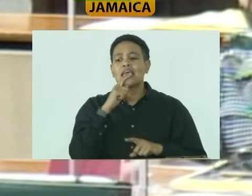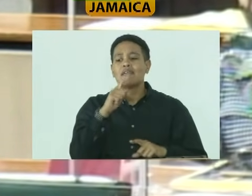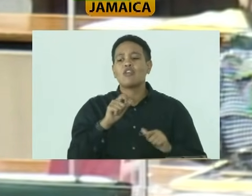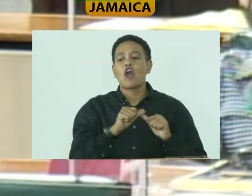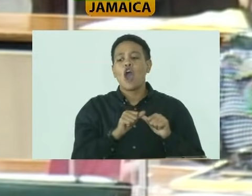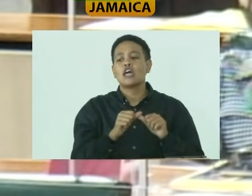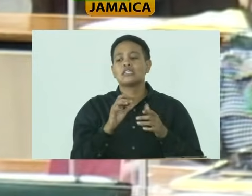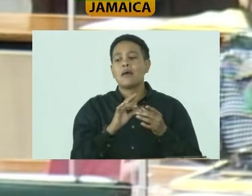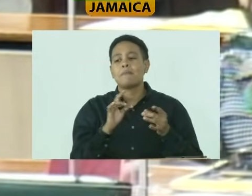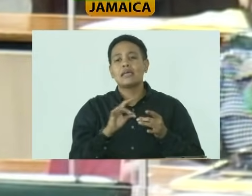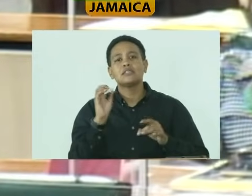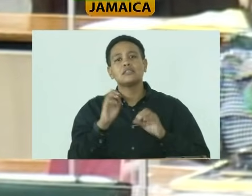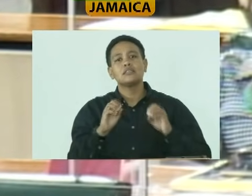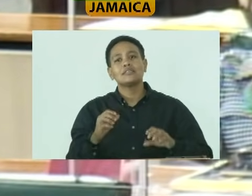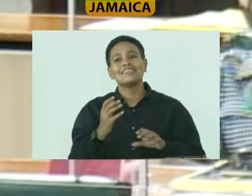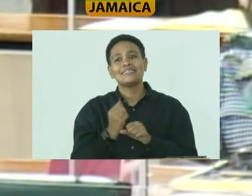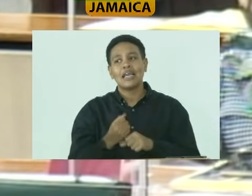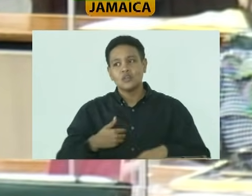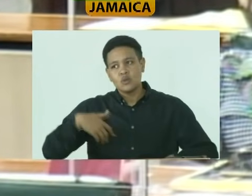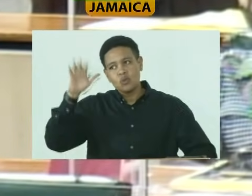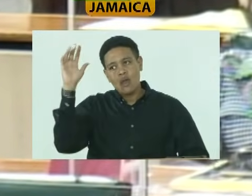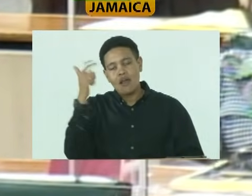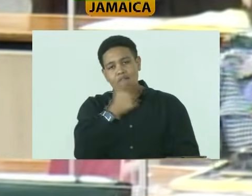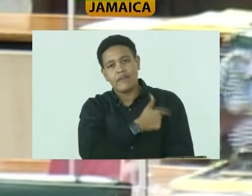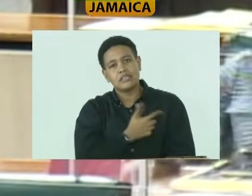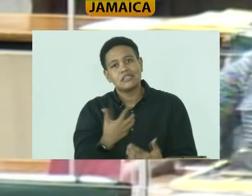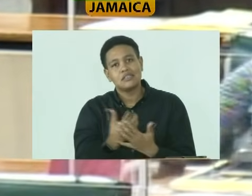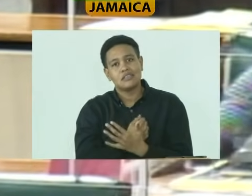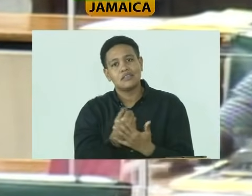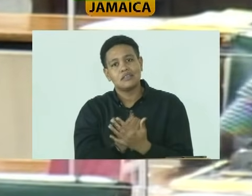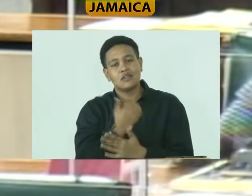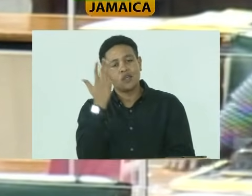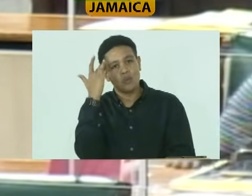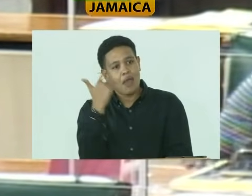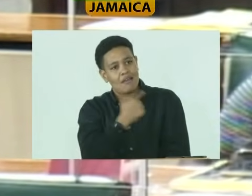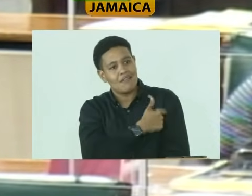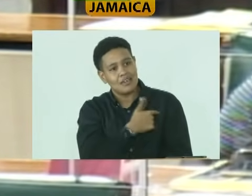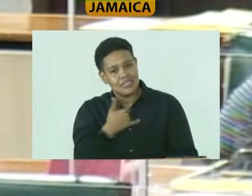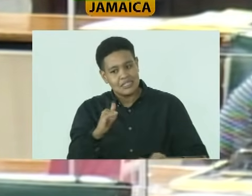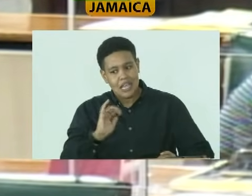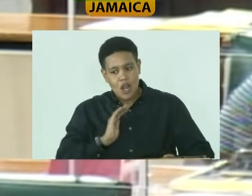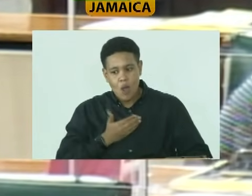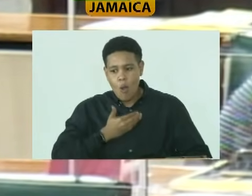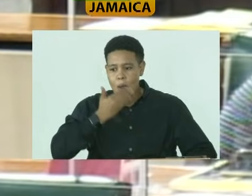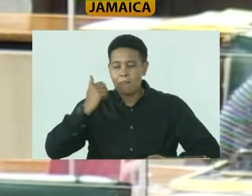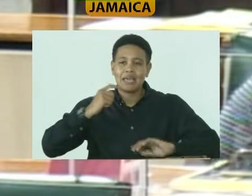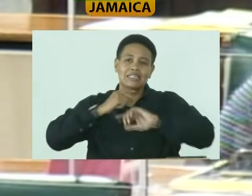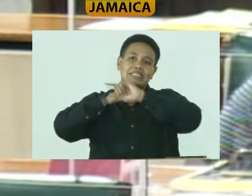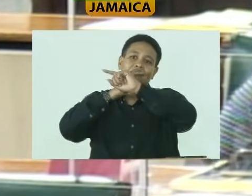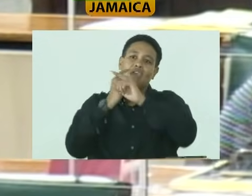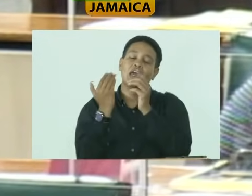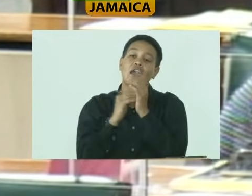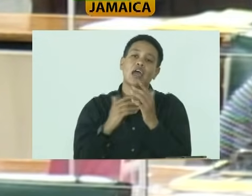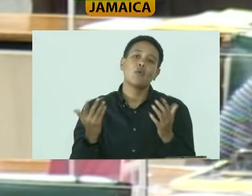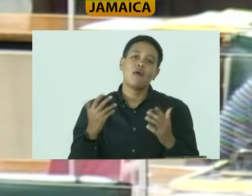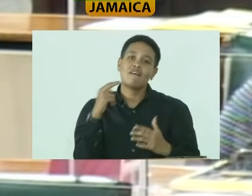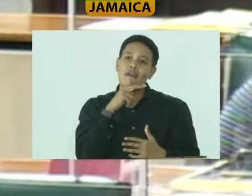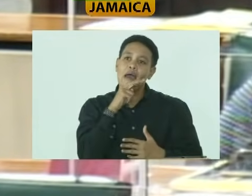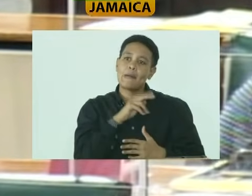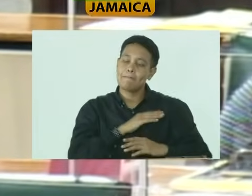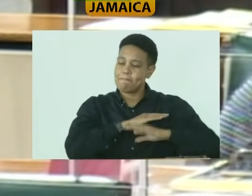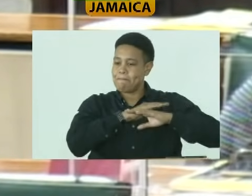messaging of getting the vaccine, because the vaccine remains our best defense against the